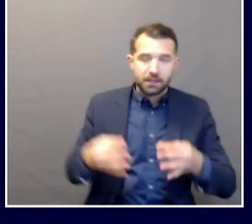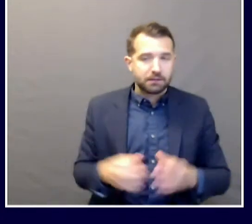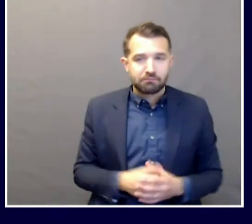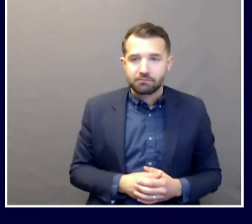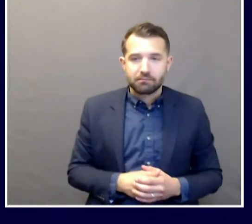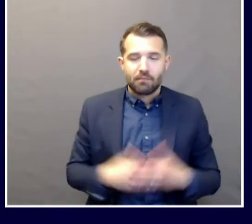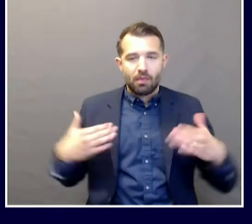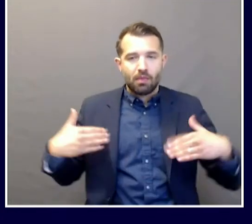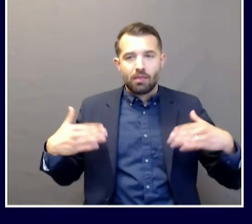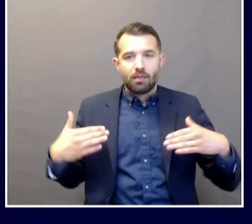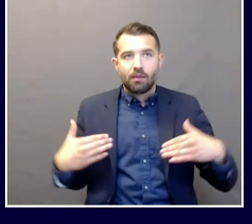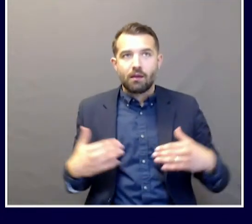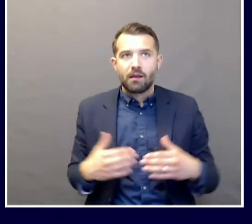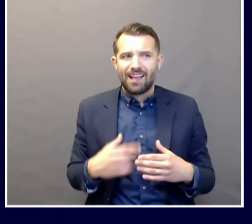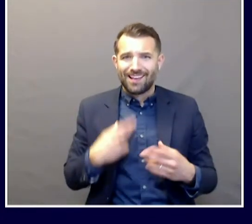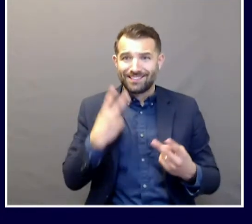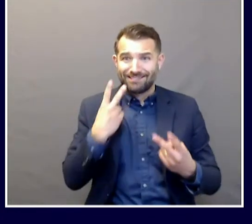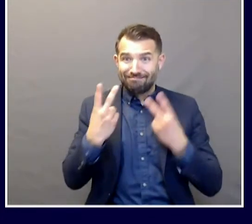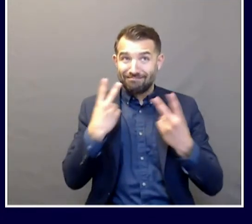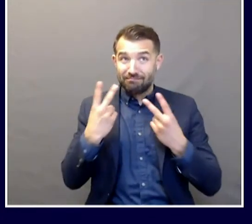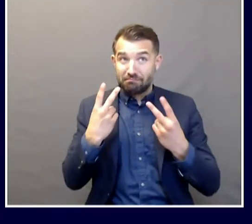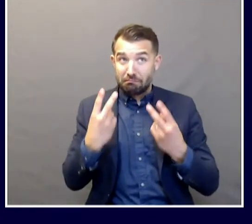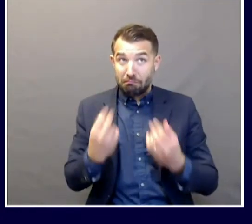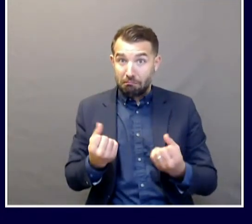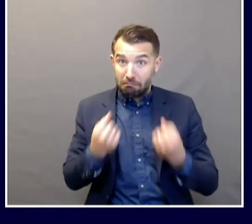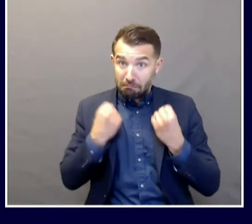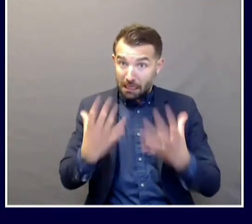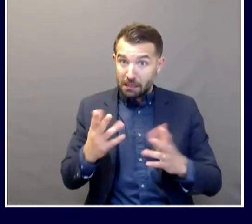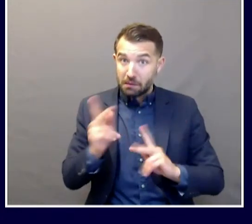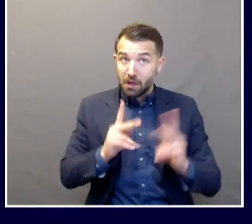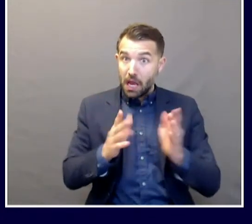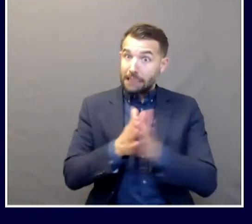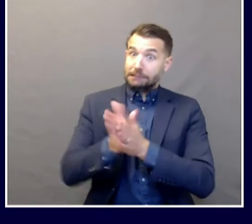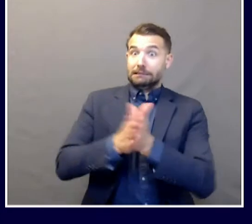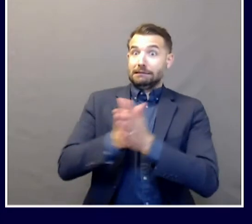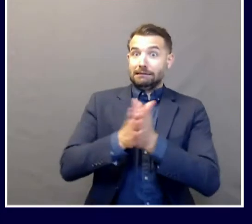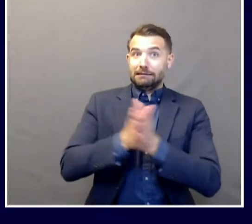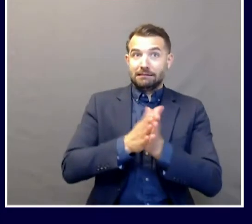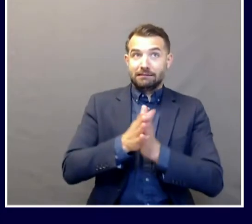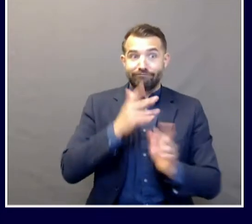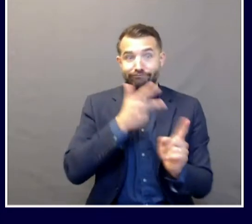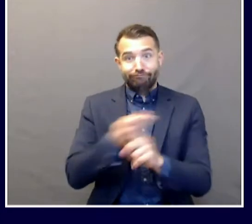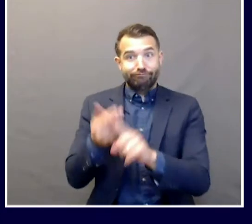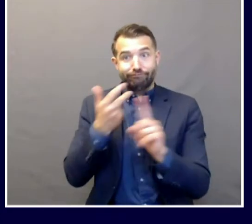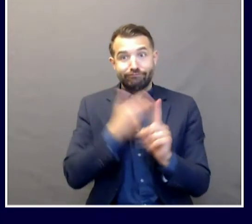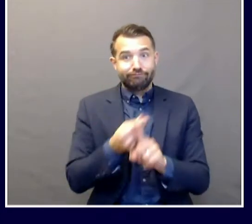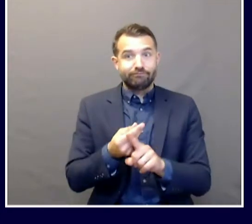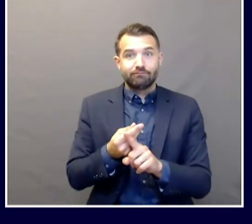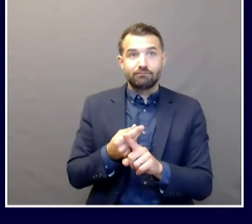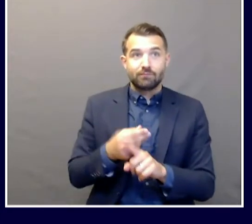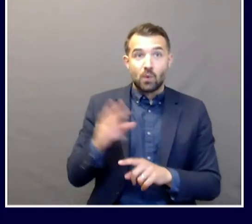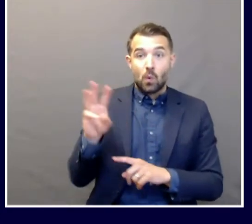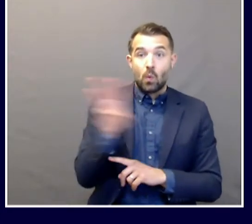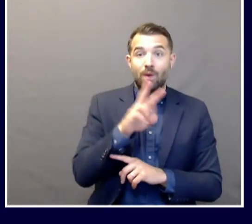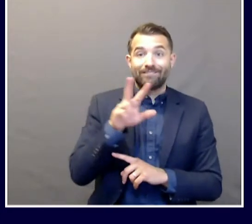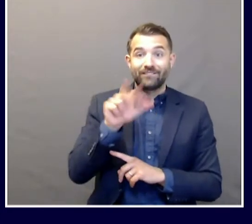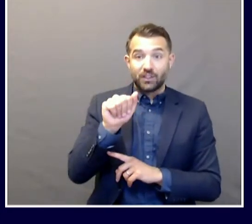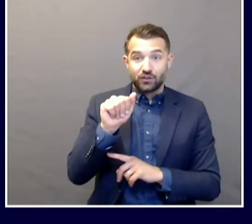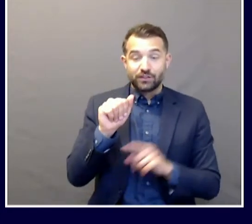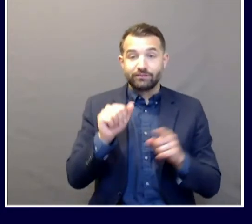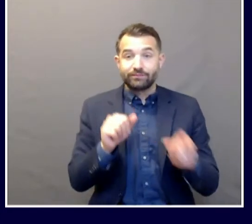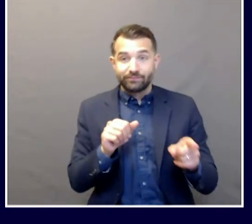know, in a way that, thankfully, for example, in West Virginia, although they were quick out of the gate, they've seen